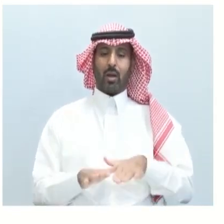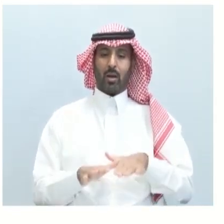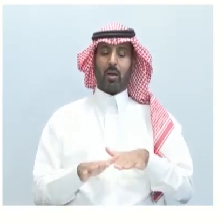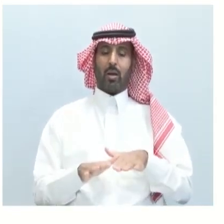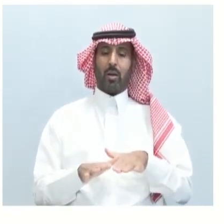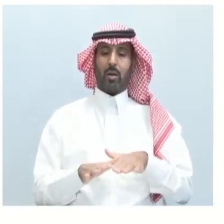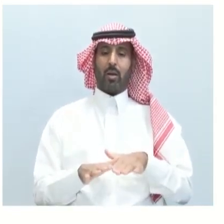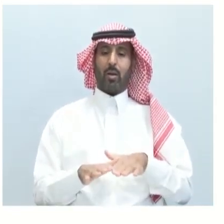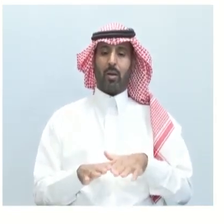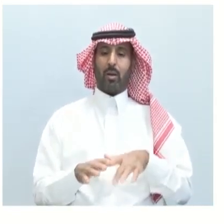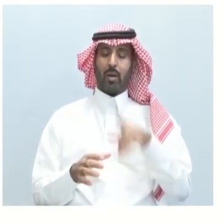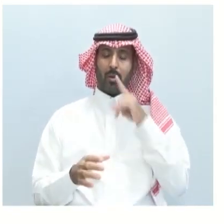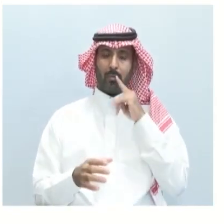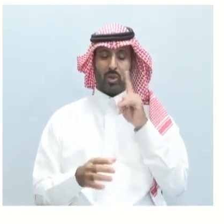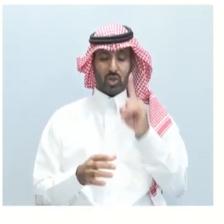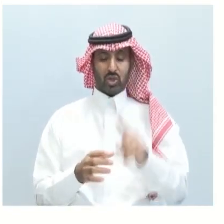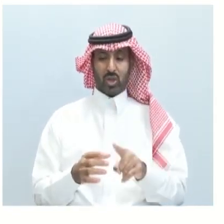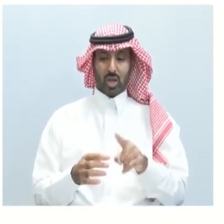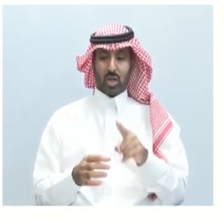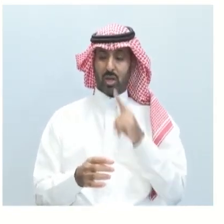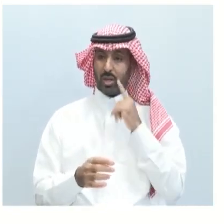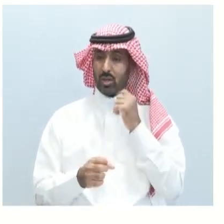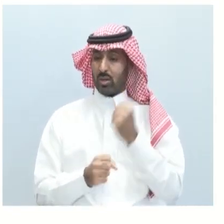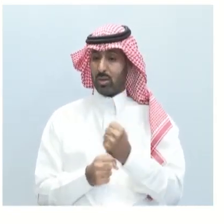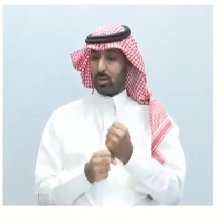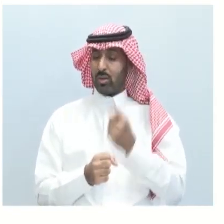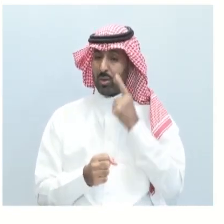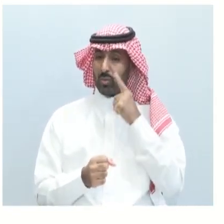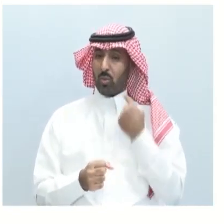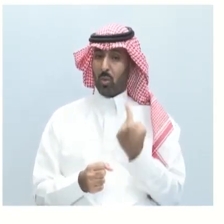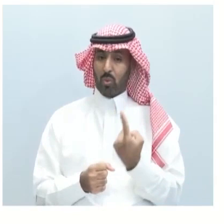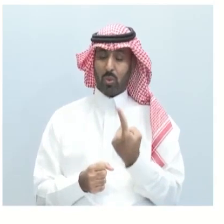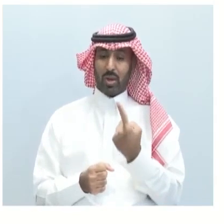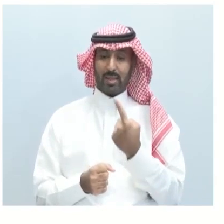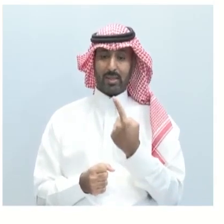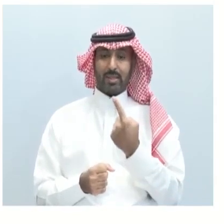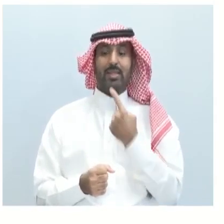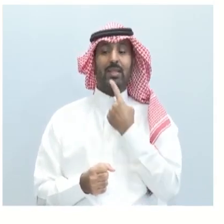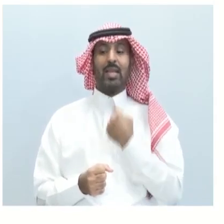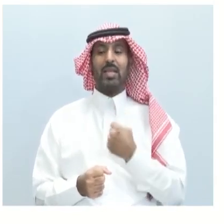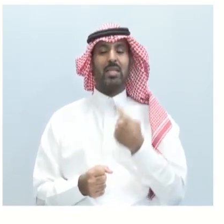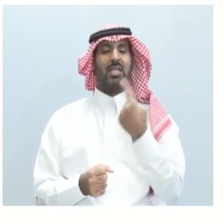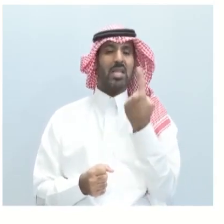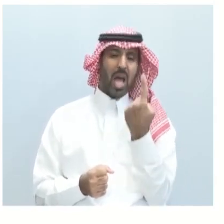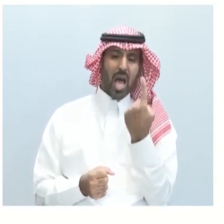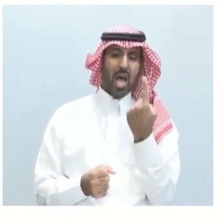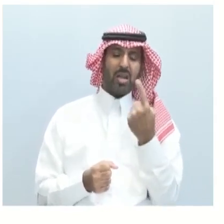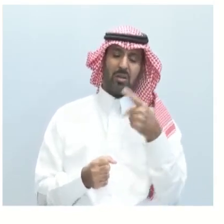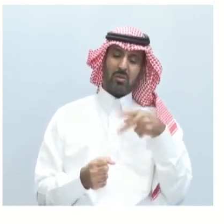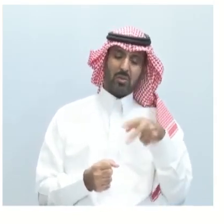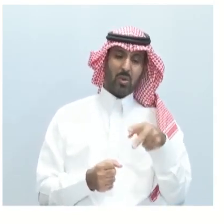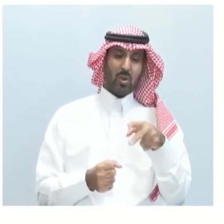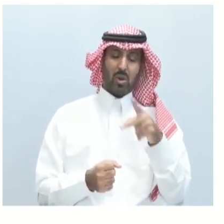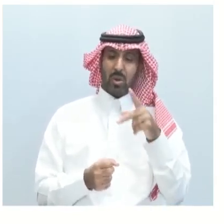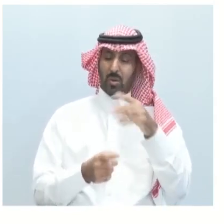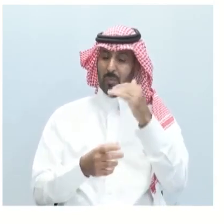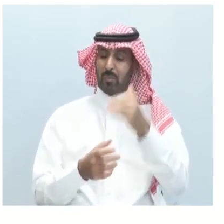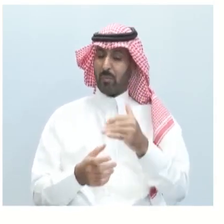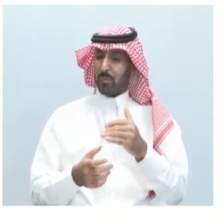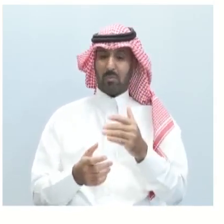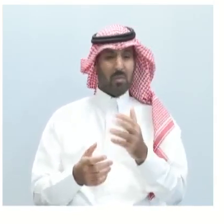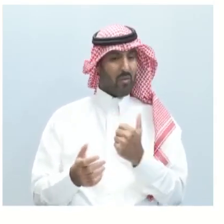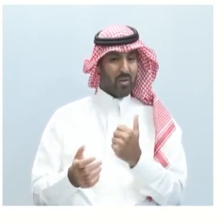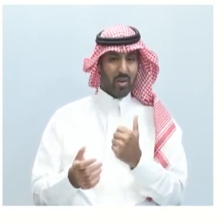accommodation and personal chores. Now, of course, you will be living in a dorm or a flat or whatever.